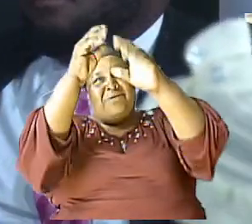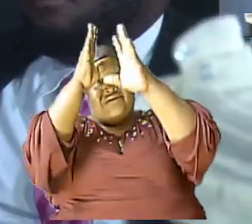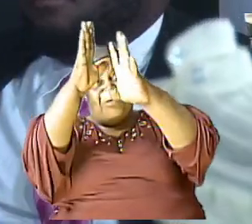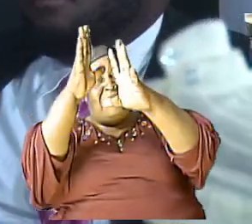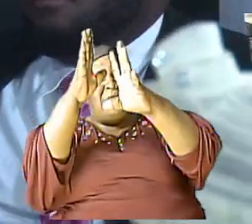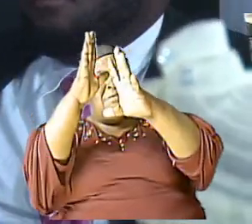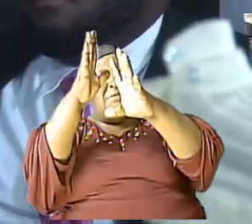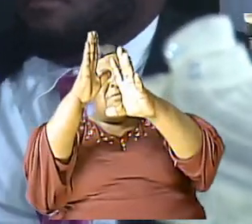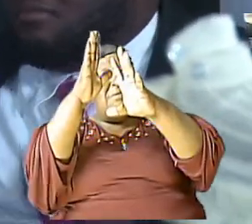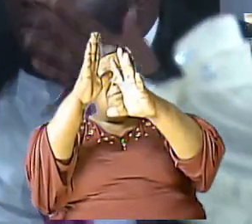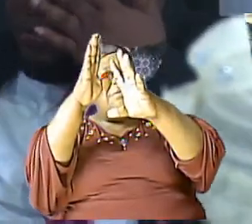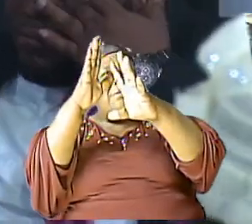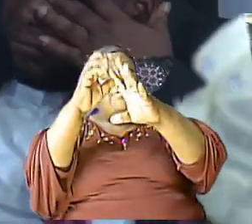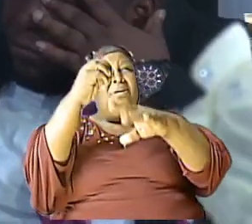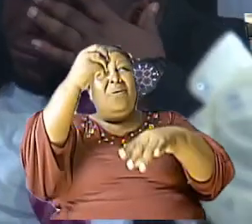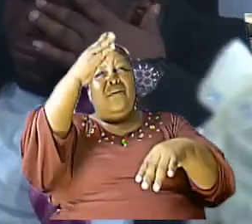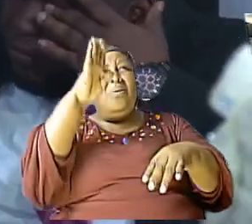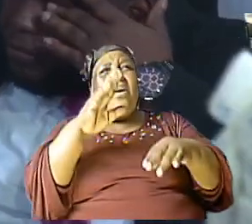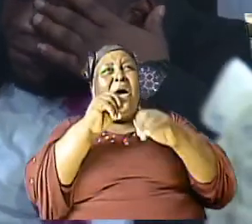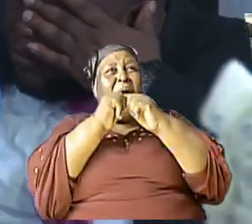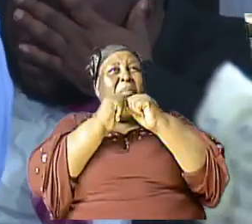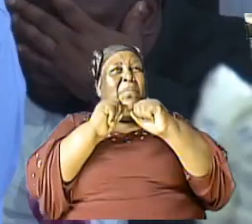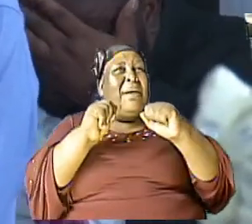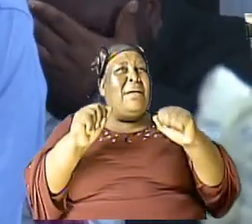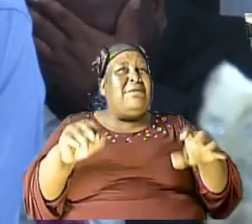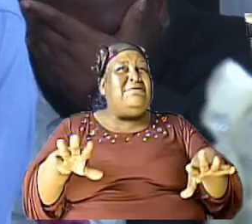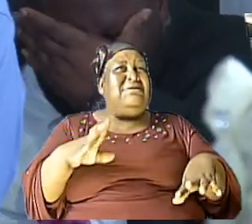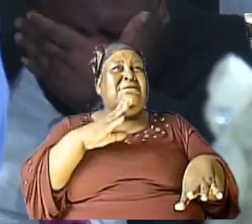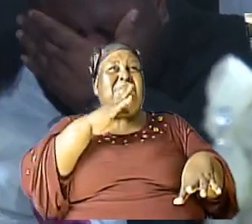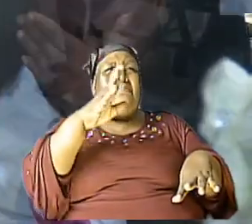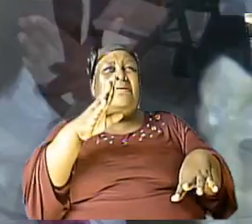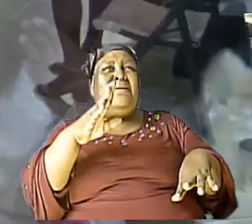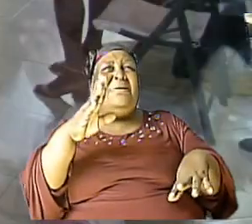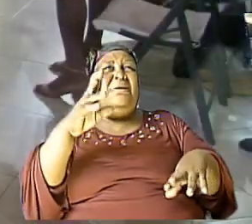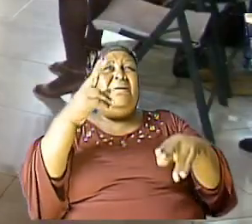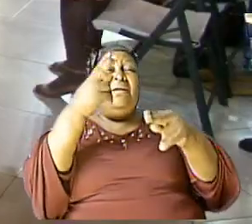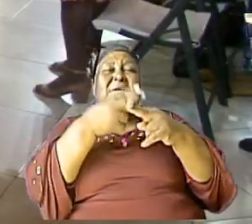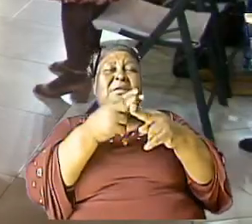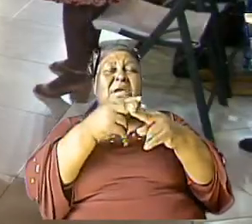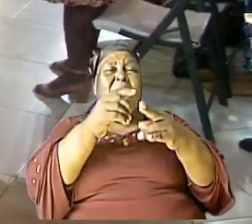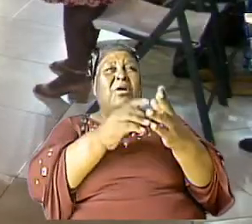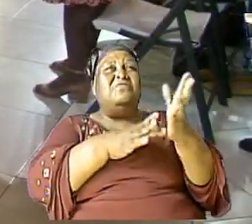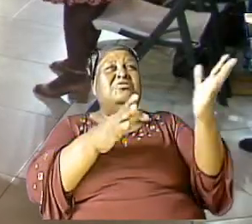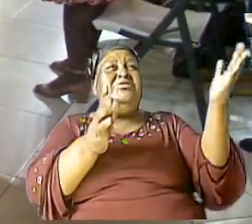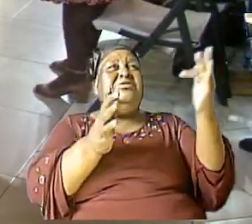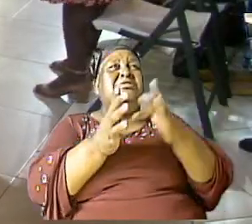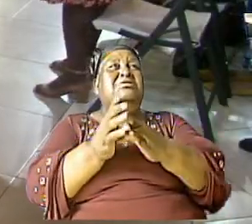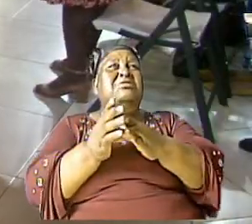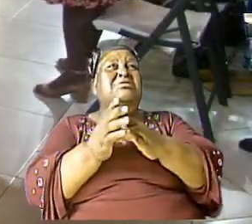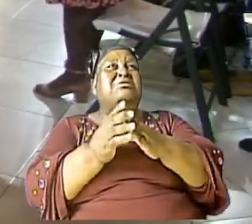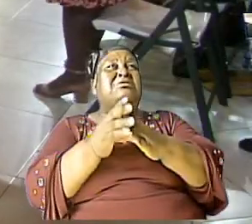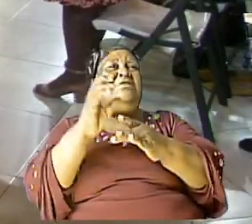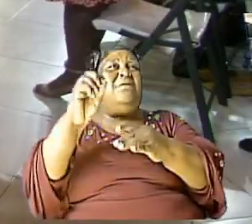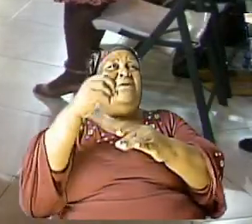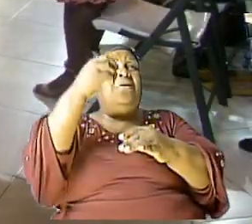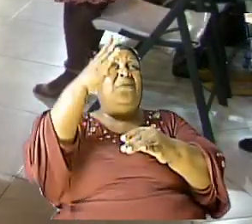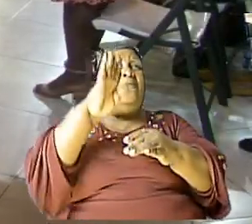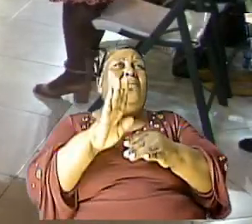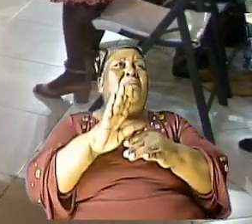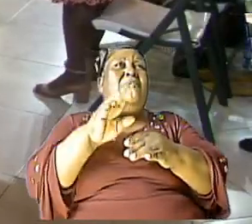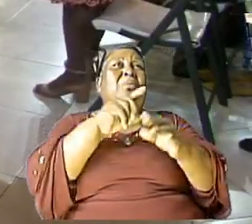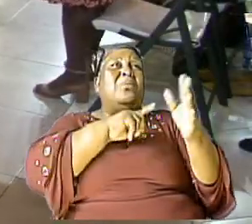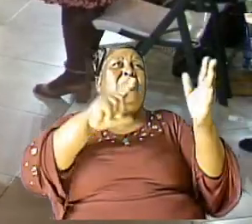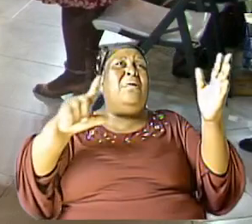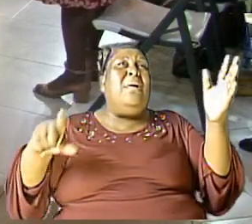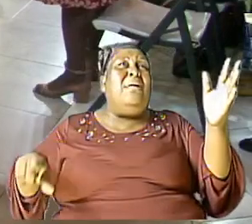blessed be the Lord. Blessed be the name of the Lord. We thank you for allowing us to gather together like you. We thank